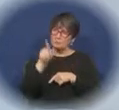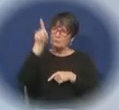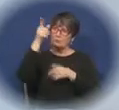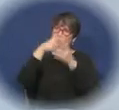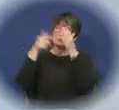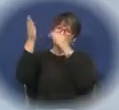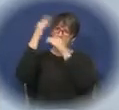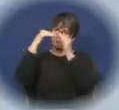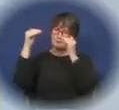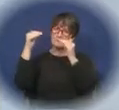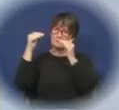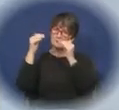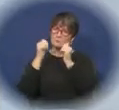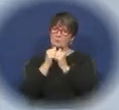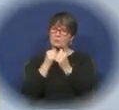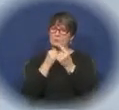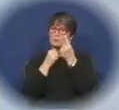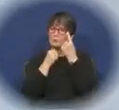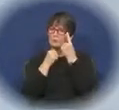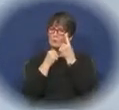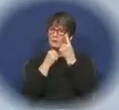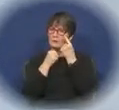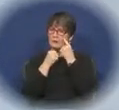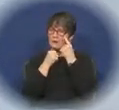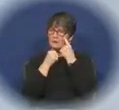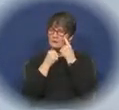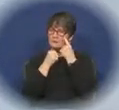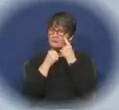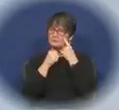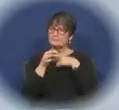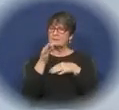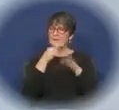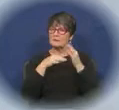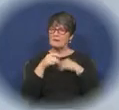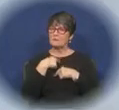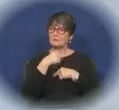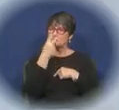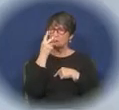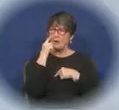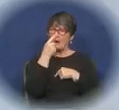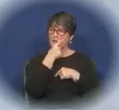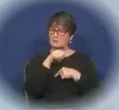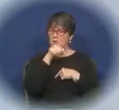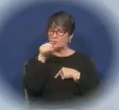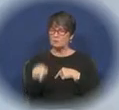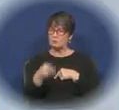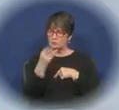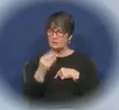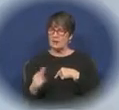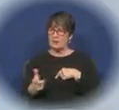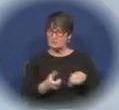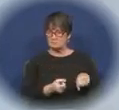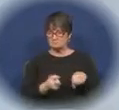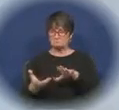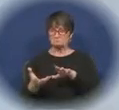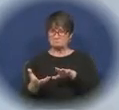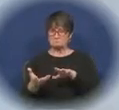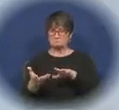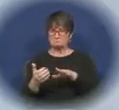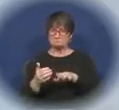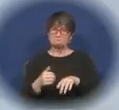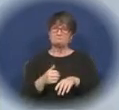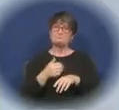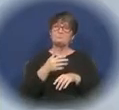to enter into the kingdom of God with one eye than with 2 eyes to be thrown into